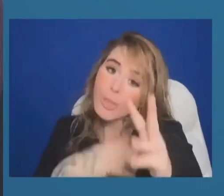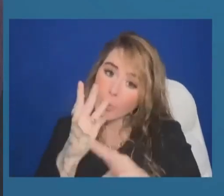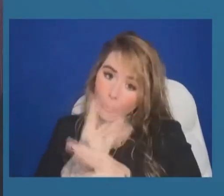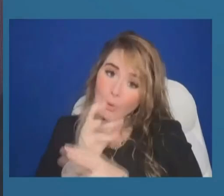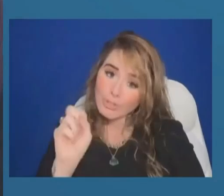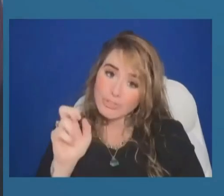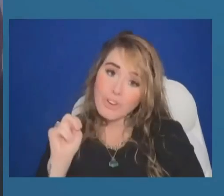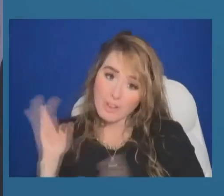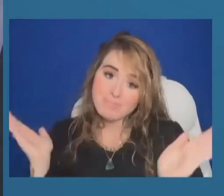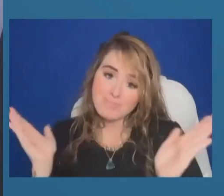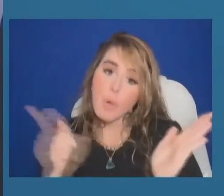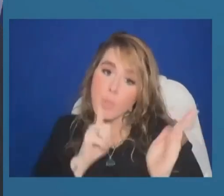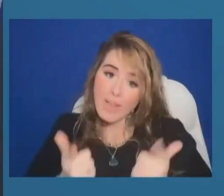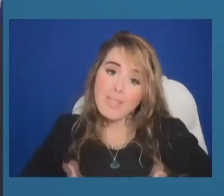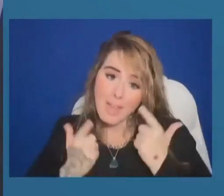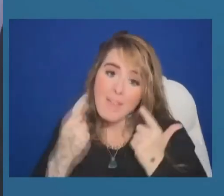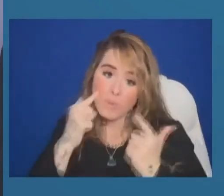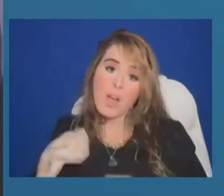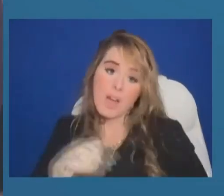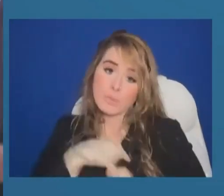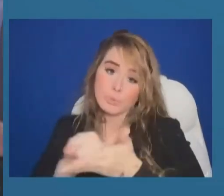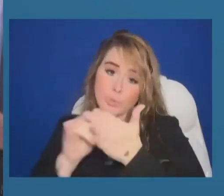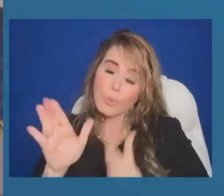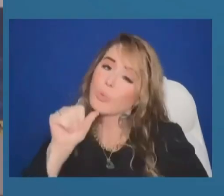real life for New Yorkers, and don't you forget that.